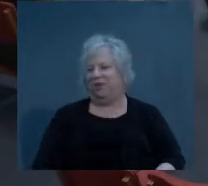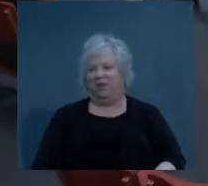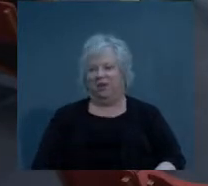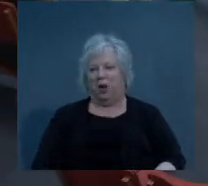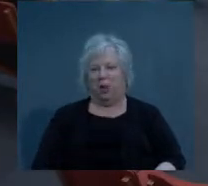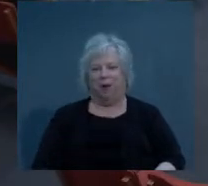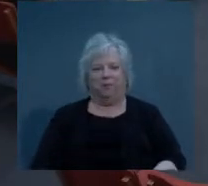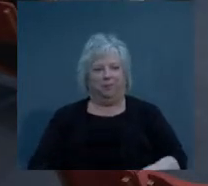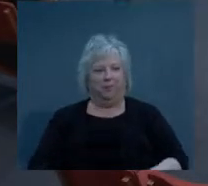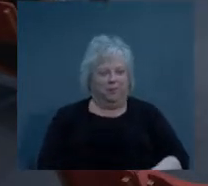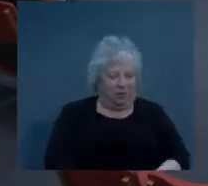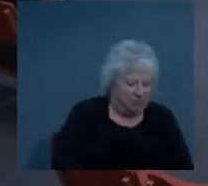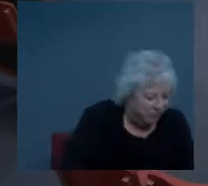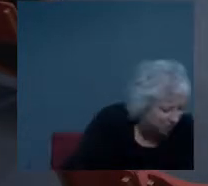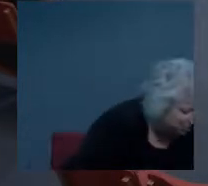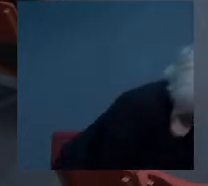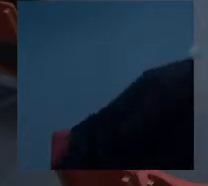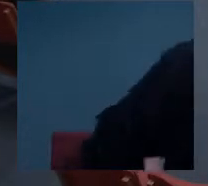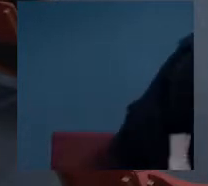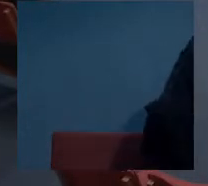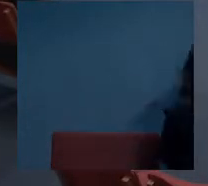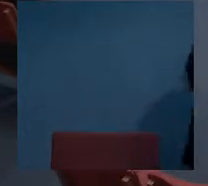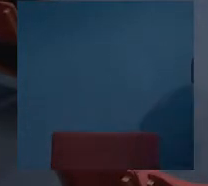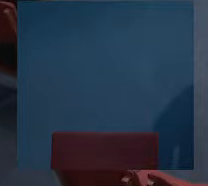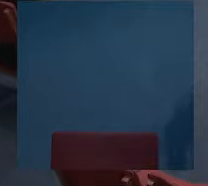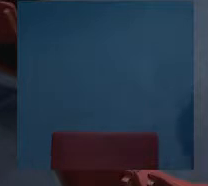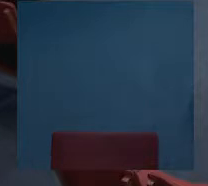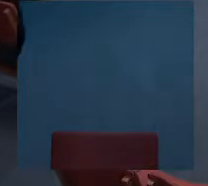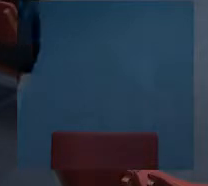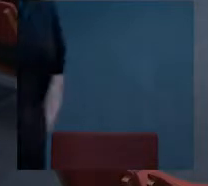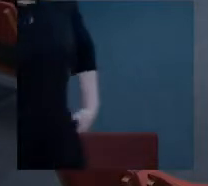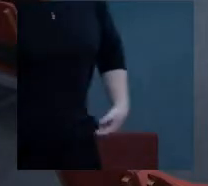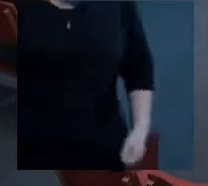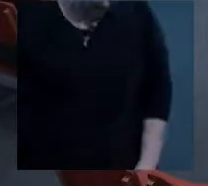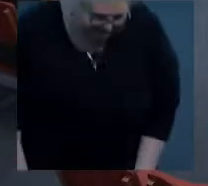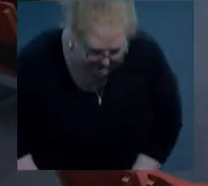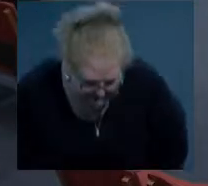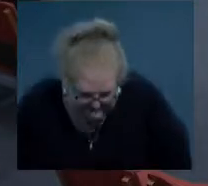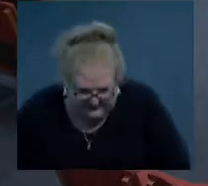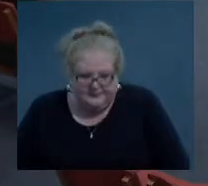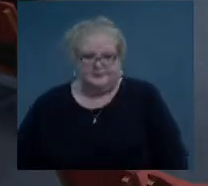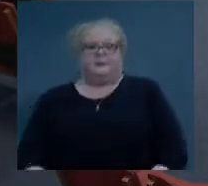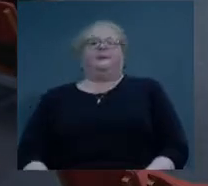read the Nix Road, item C.